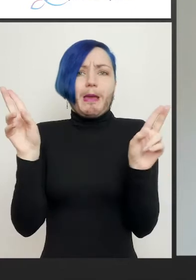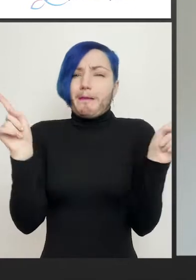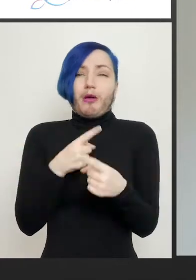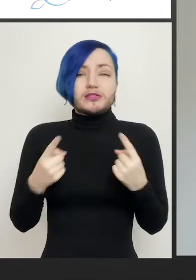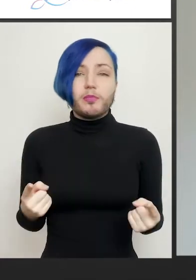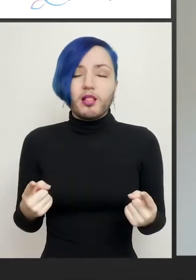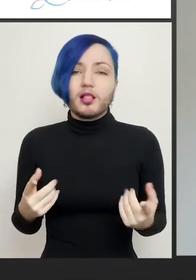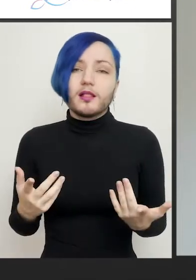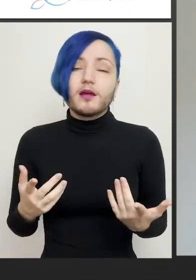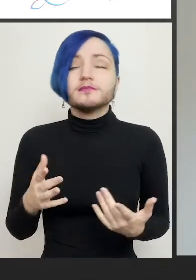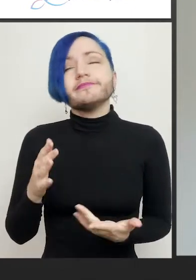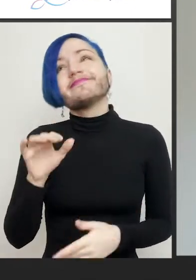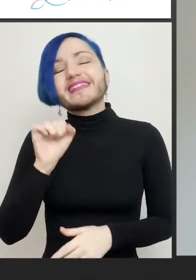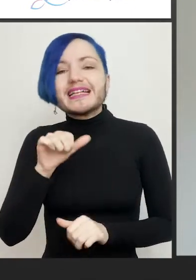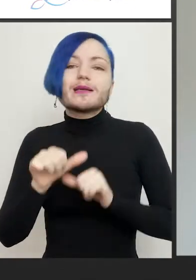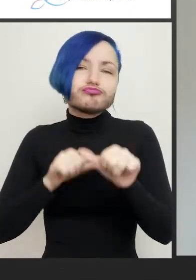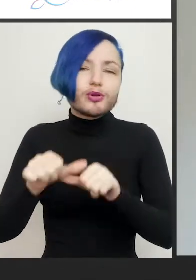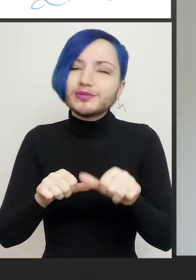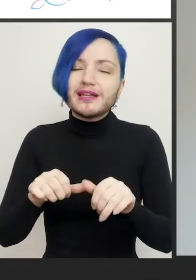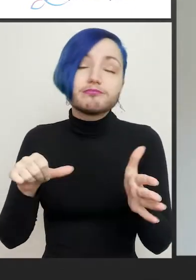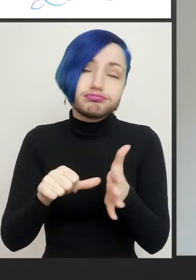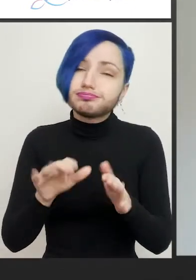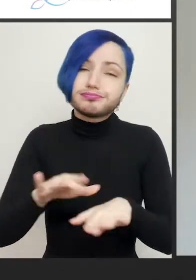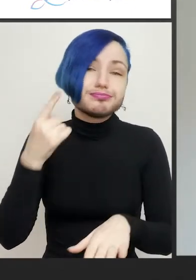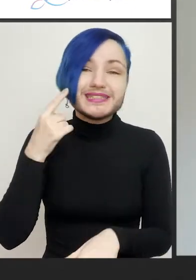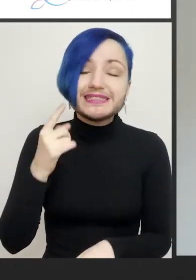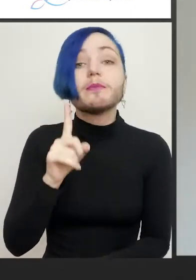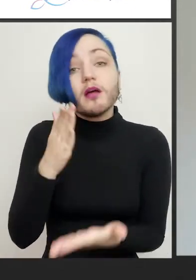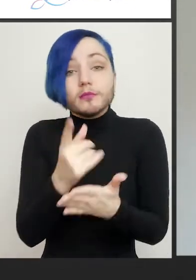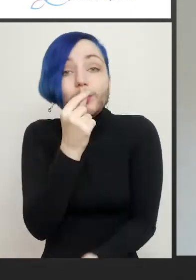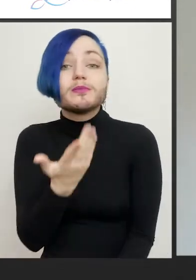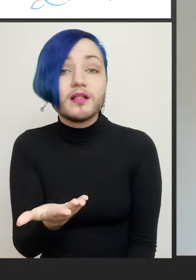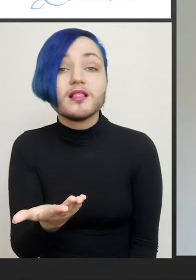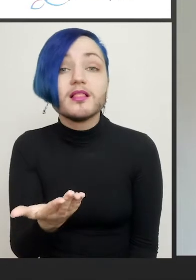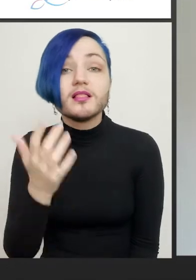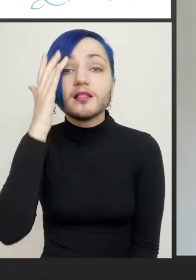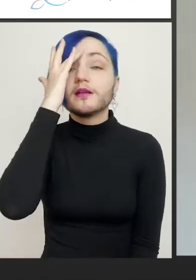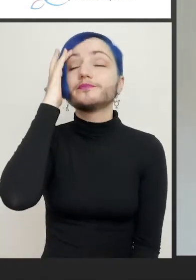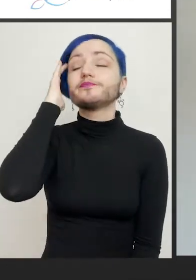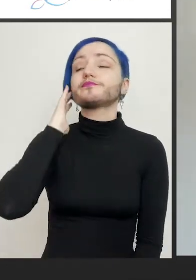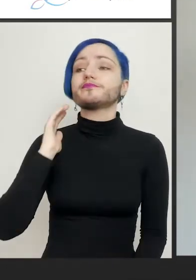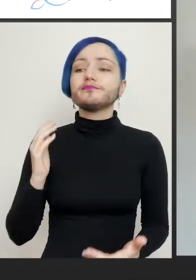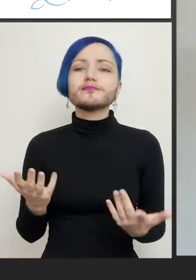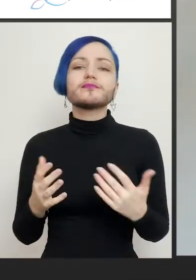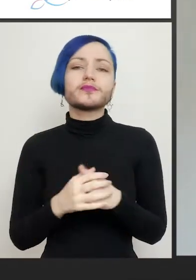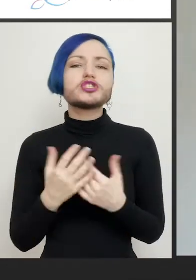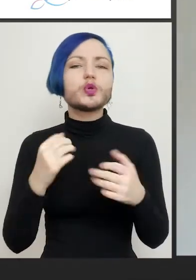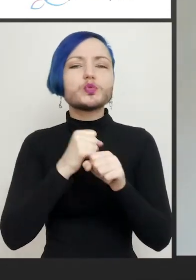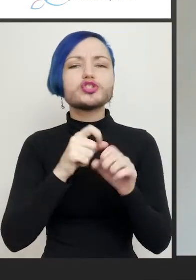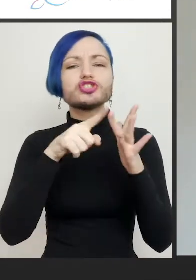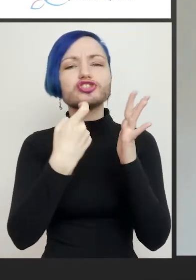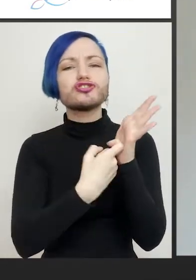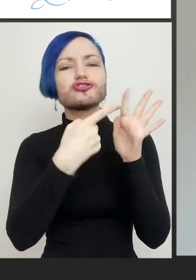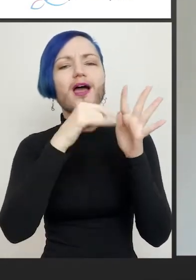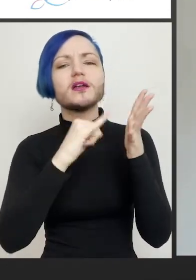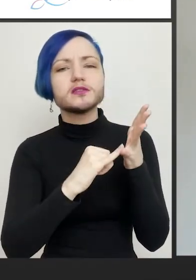easiest process, but it you know, very much is possible. So something like that, I would always say the GIRA's website has